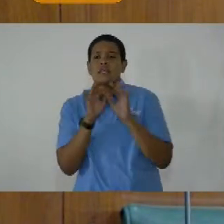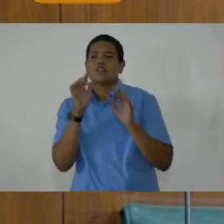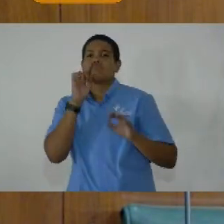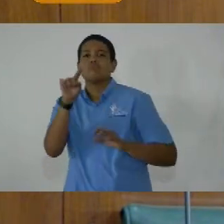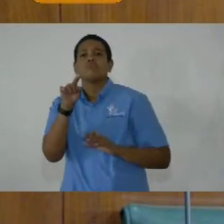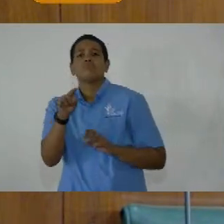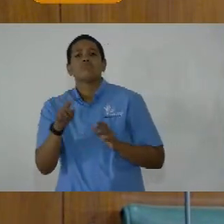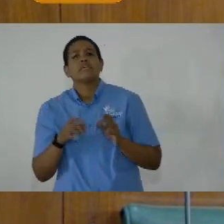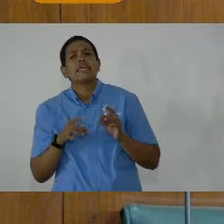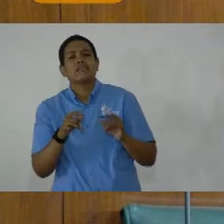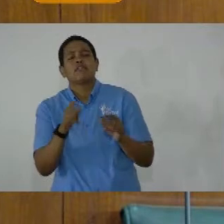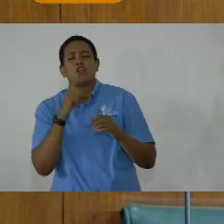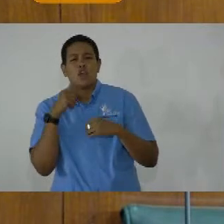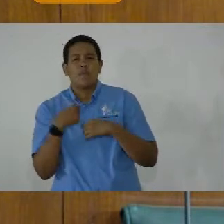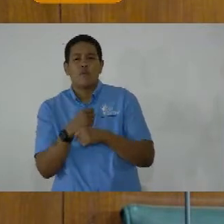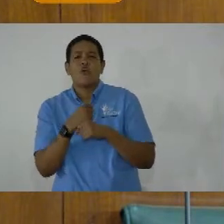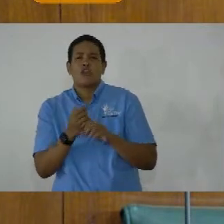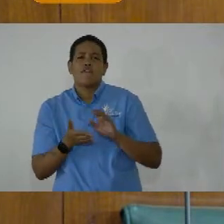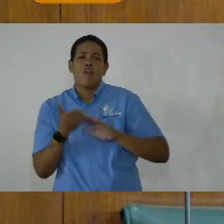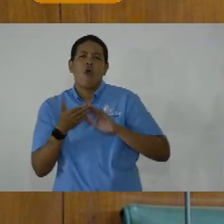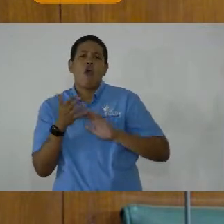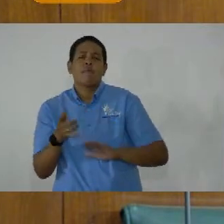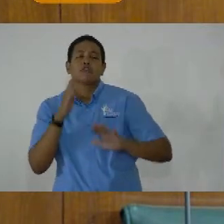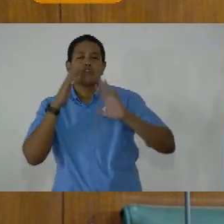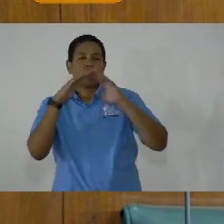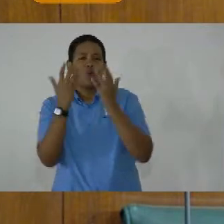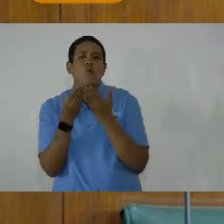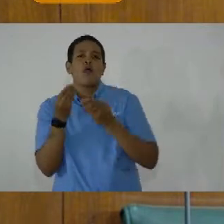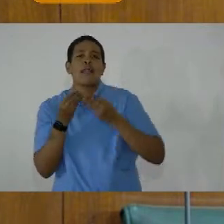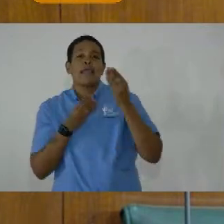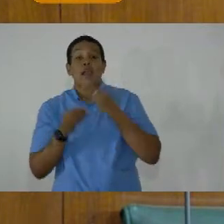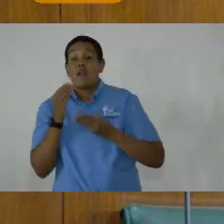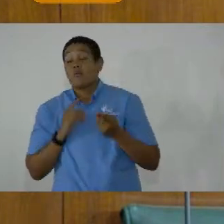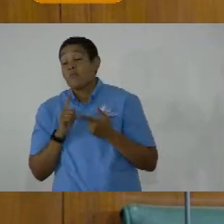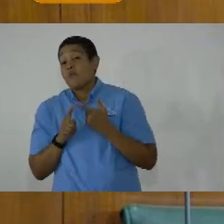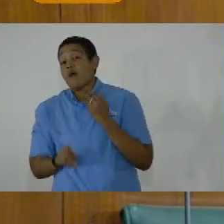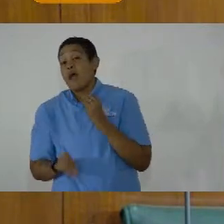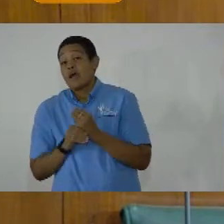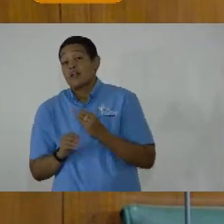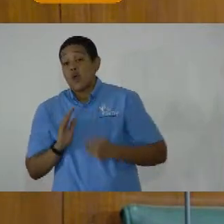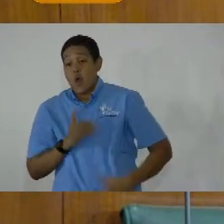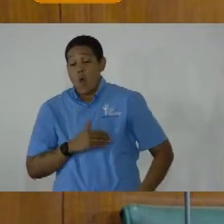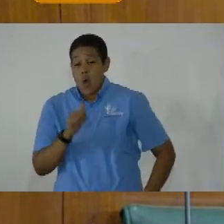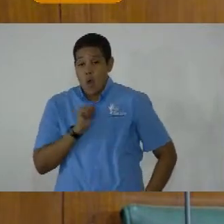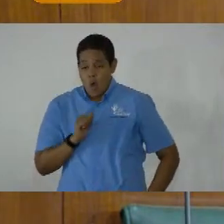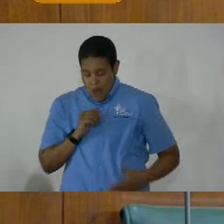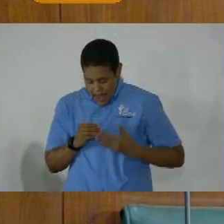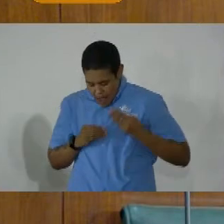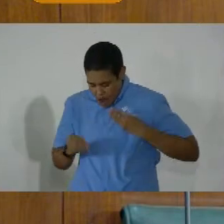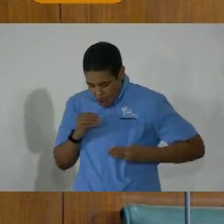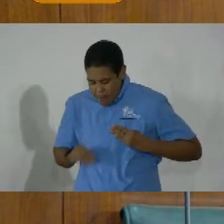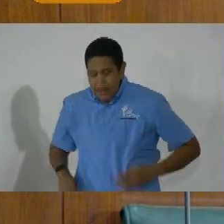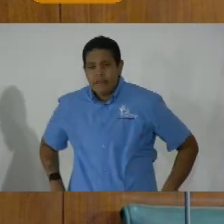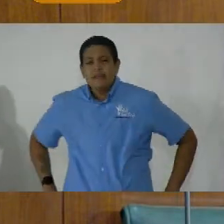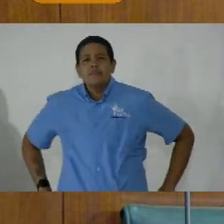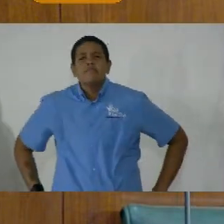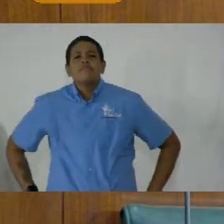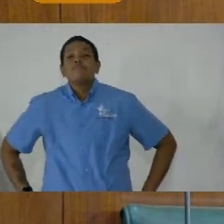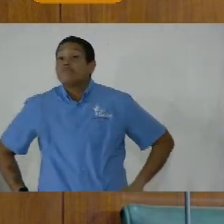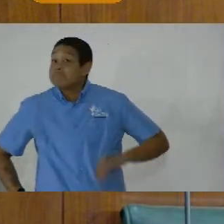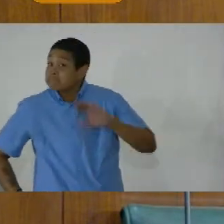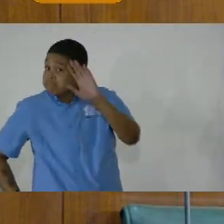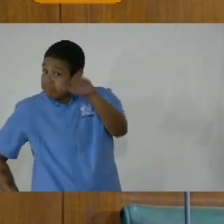productive operation of the world economy, and indeed our own economy. And